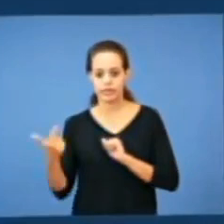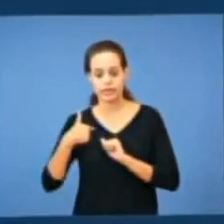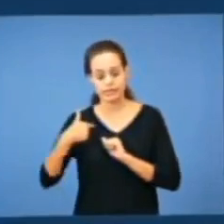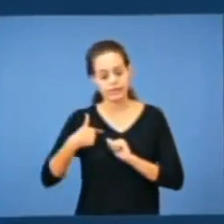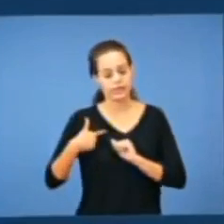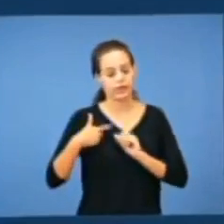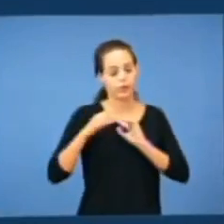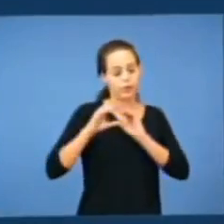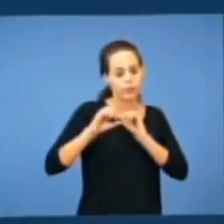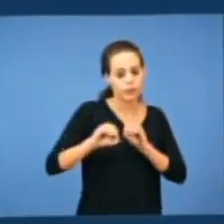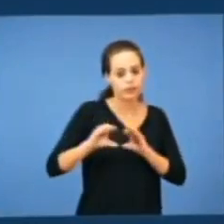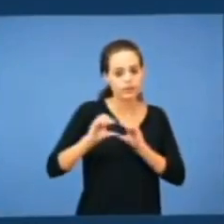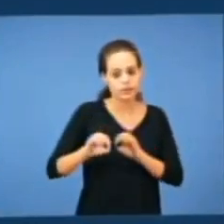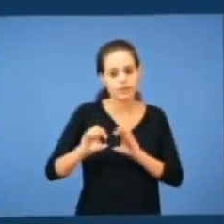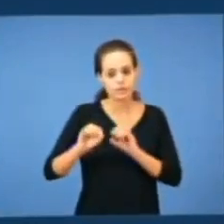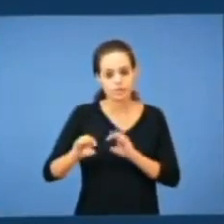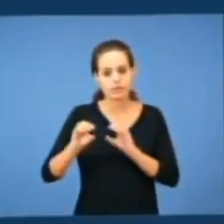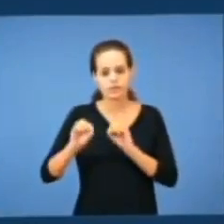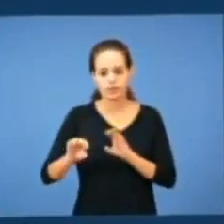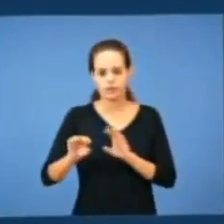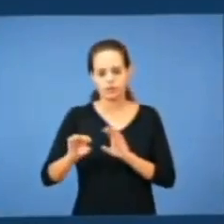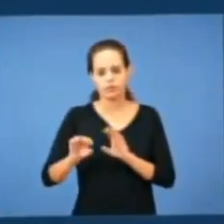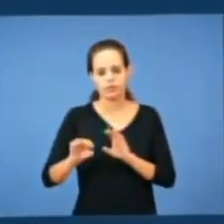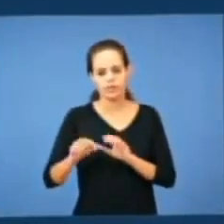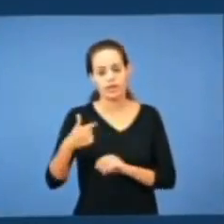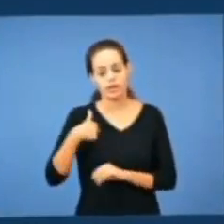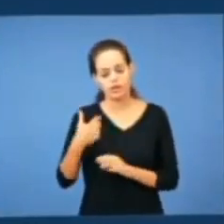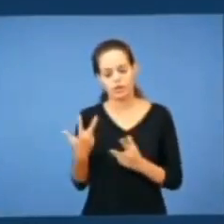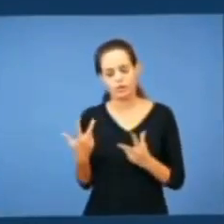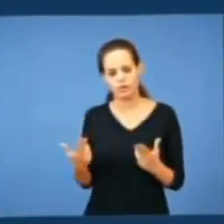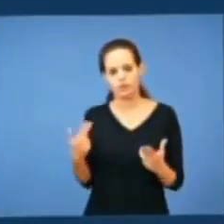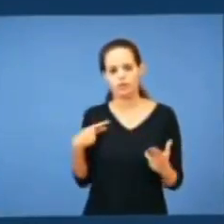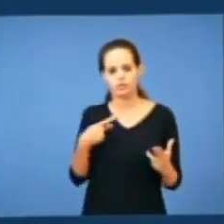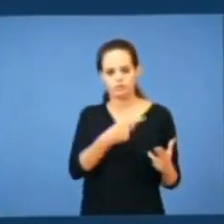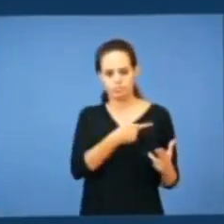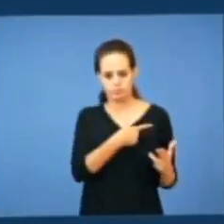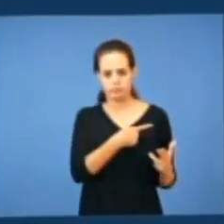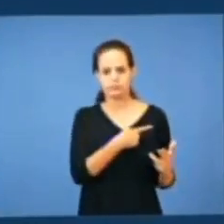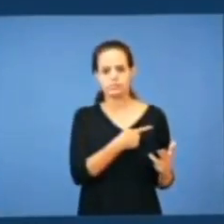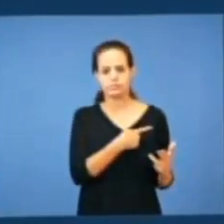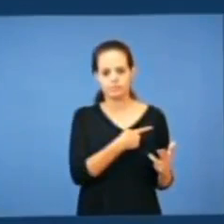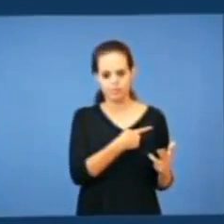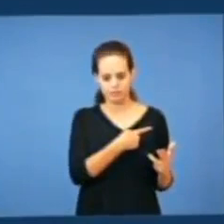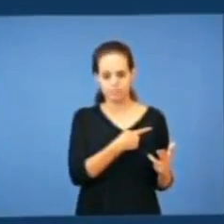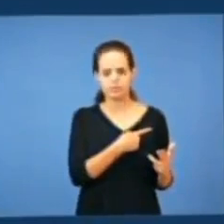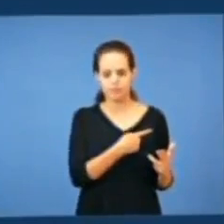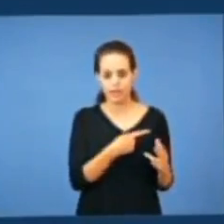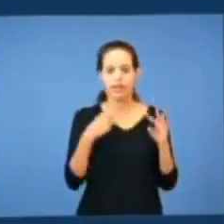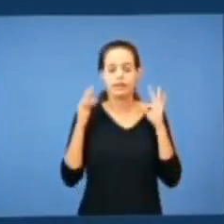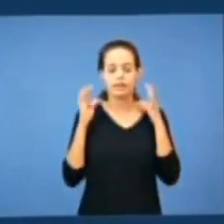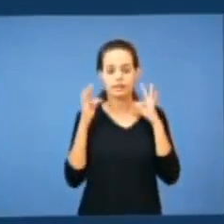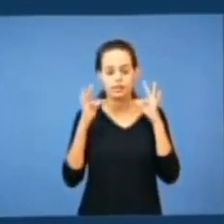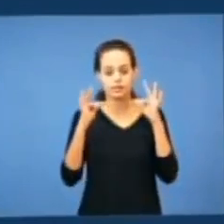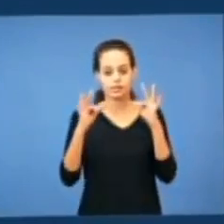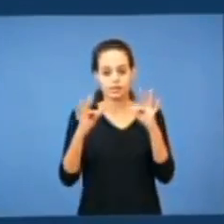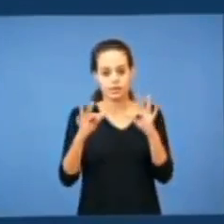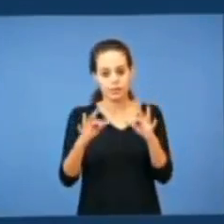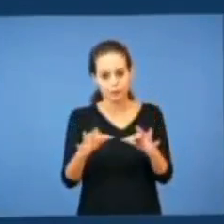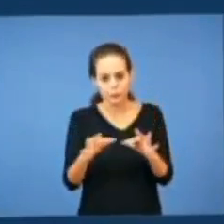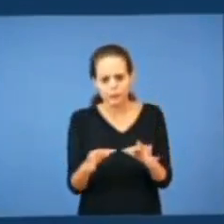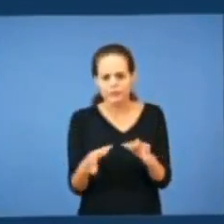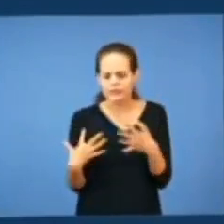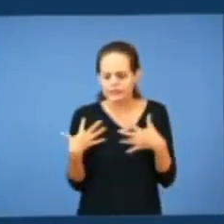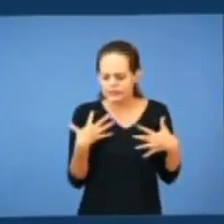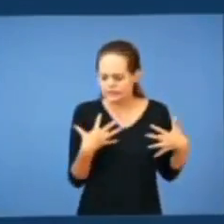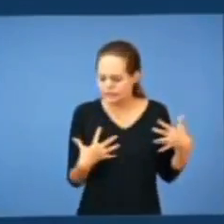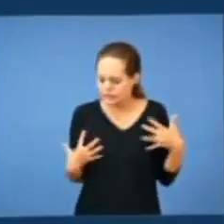the elders who are amongst you, I exhort, I whom am a fellow elder and witness